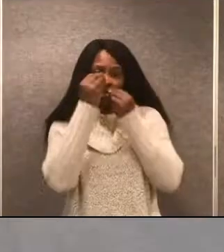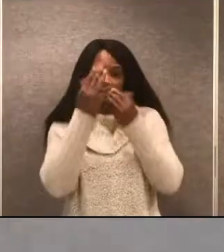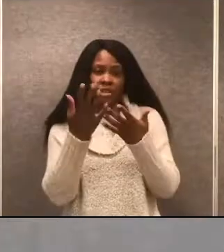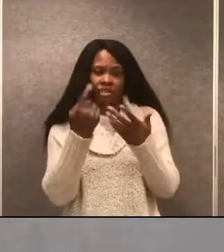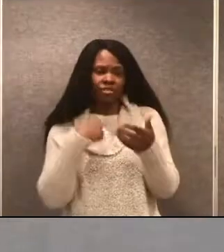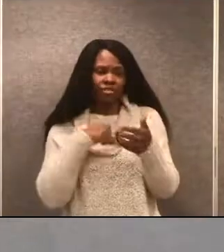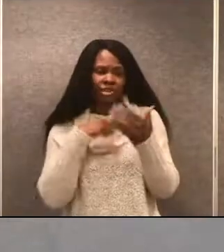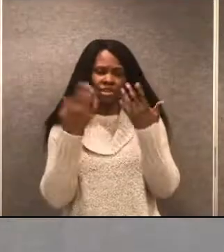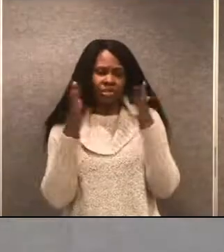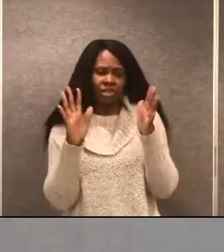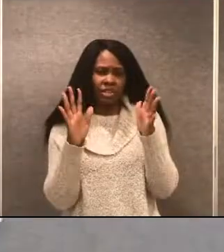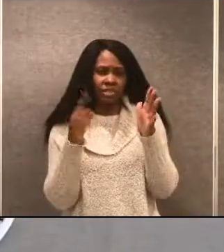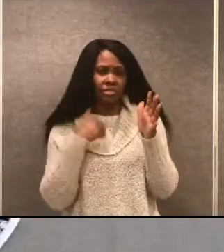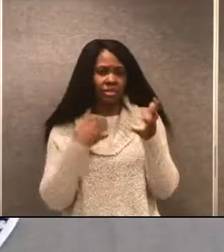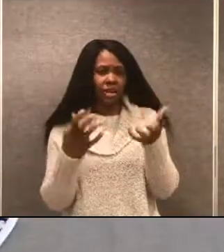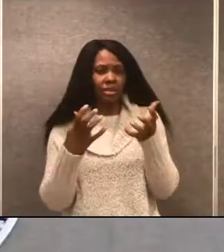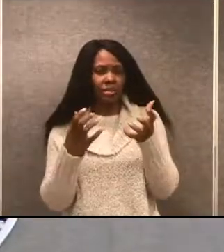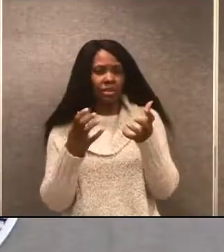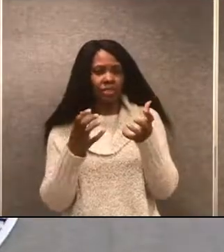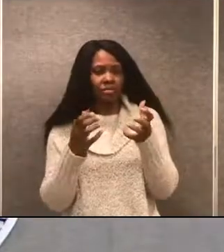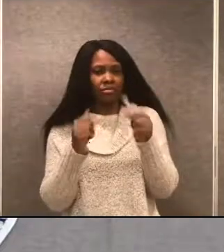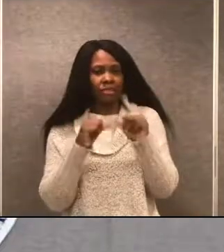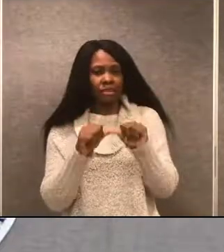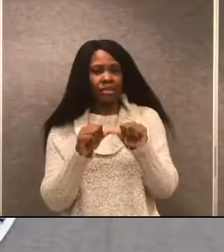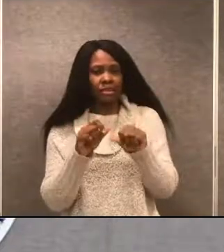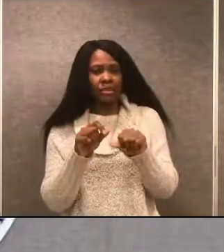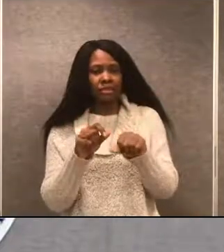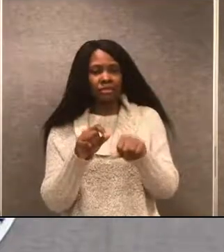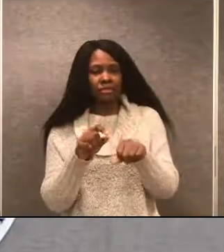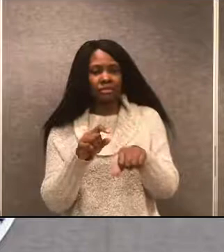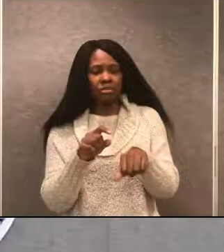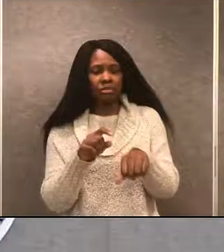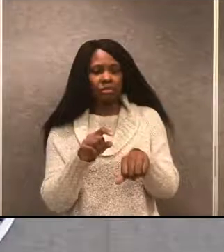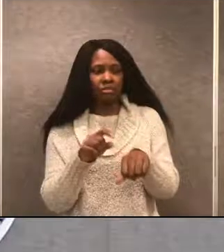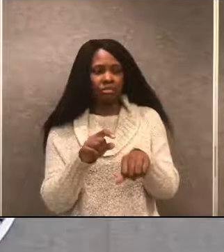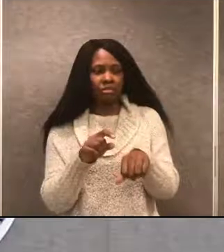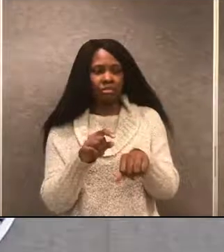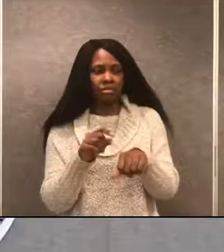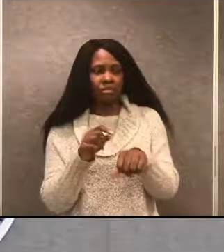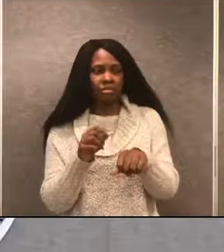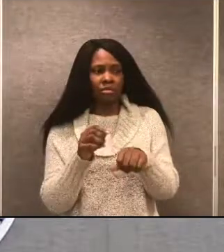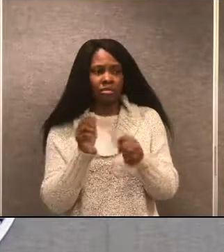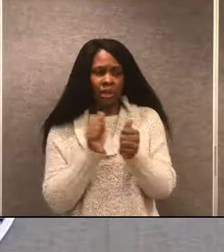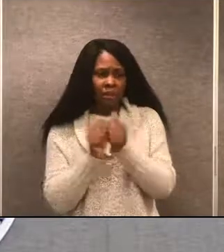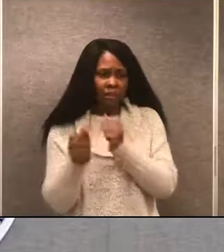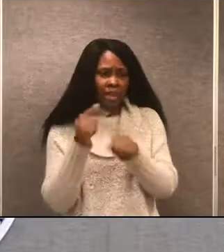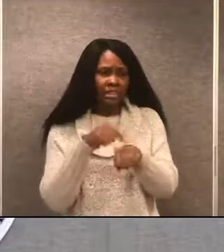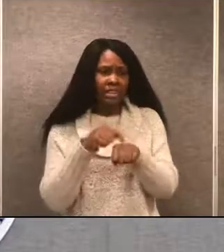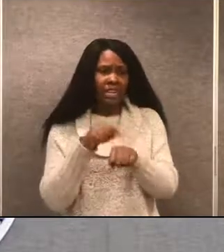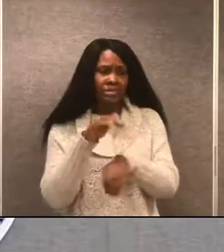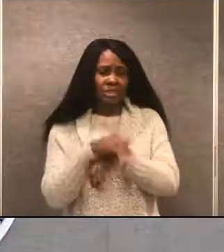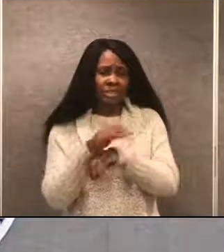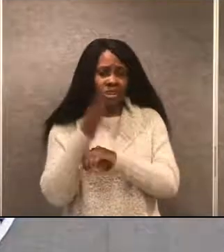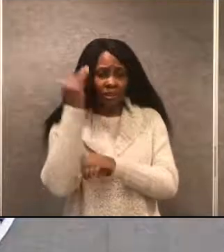out. I wanted to stay on a little longer tonight, so that way all the concerns, all the